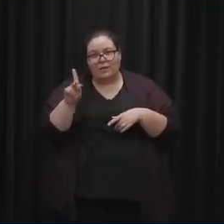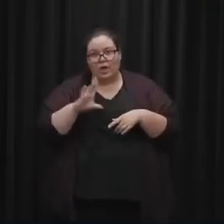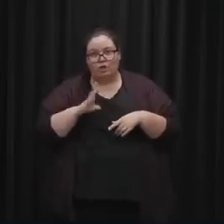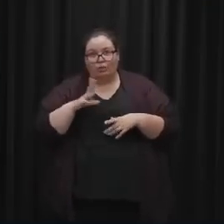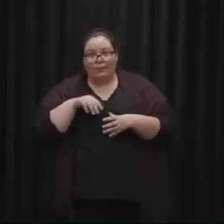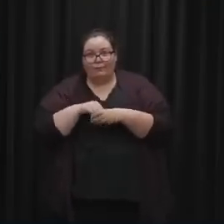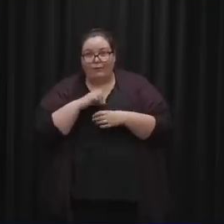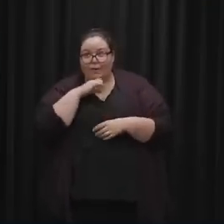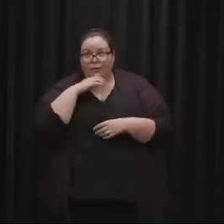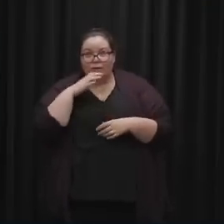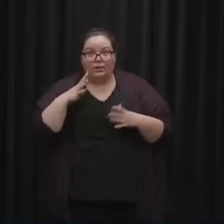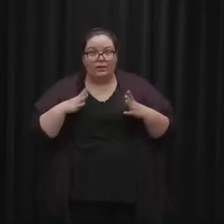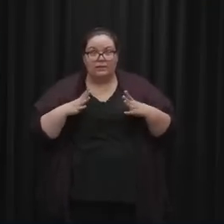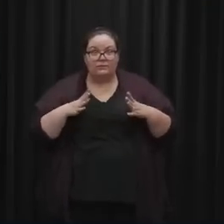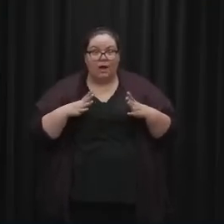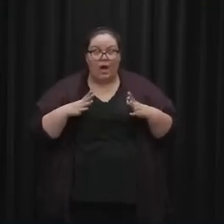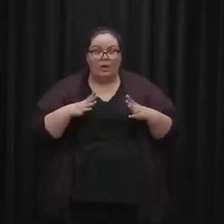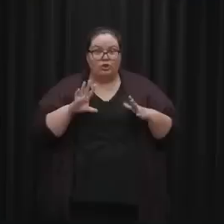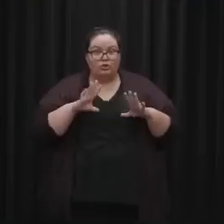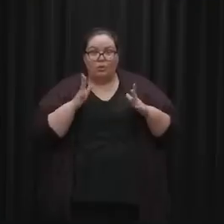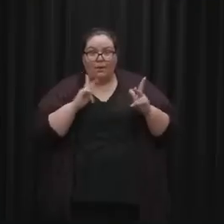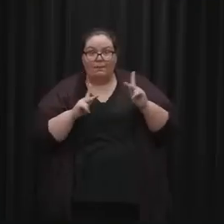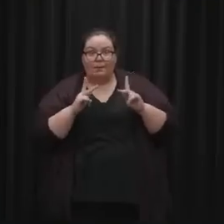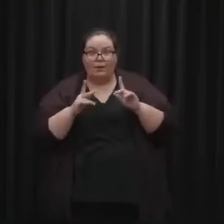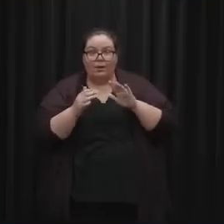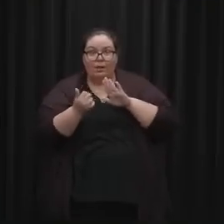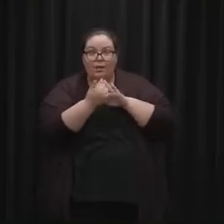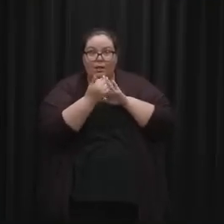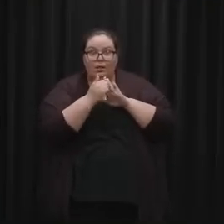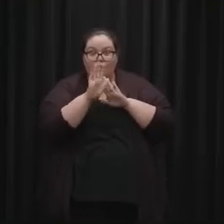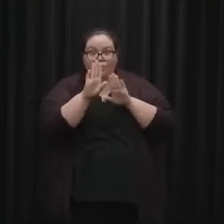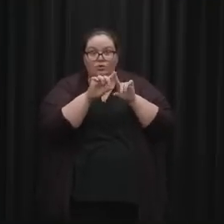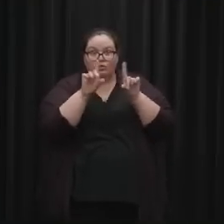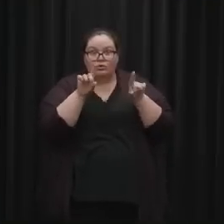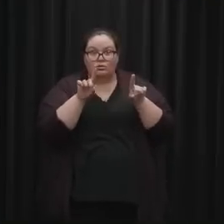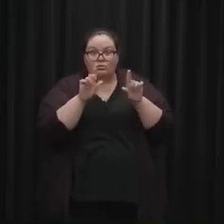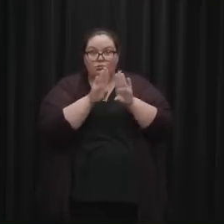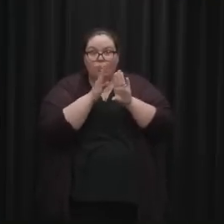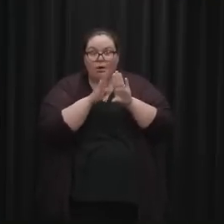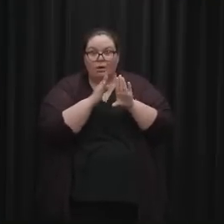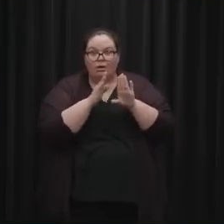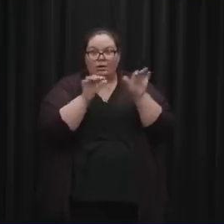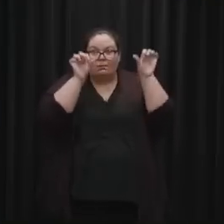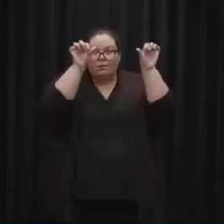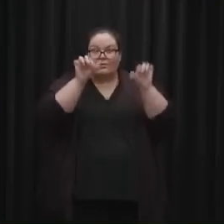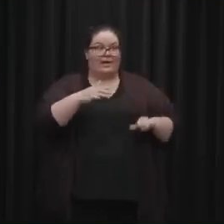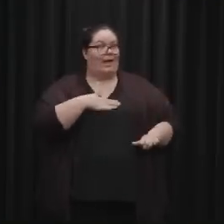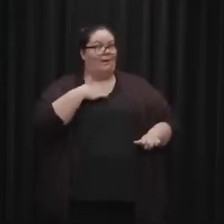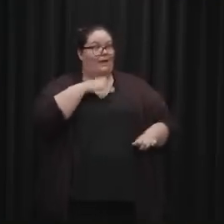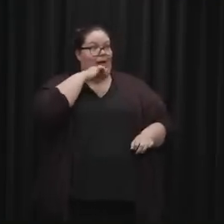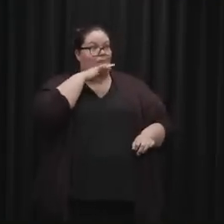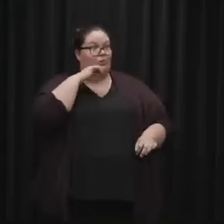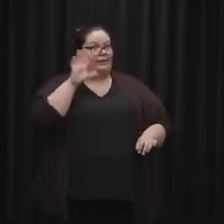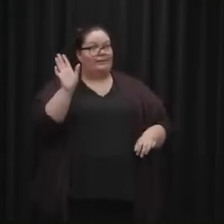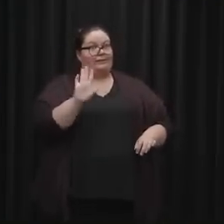really don't want to participate in Halloween and you really don't want anybody coming to your door, it is okay to put a sign up that says, Happy